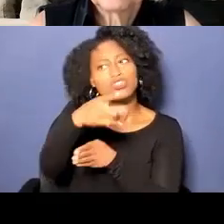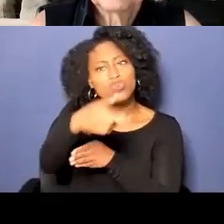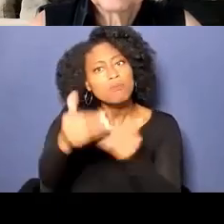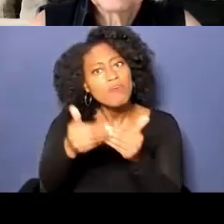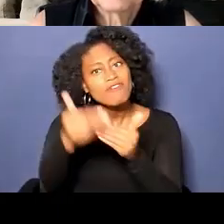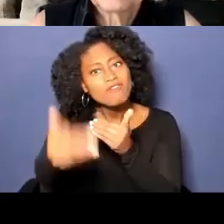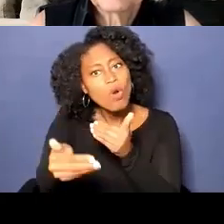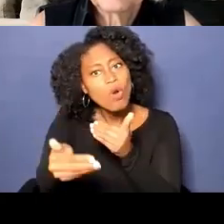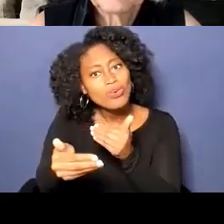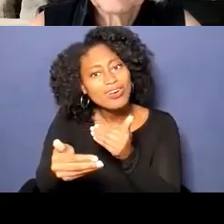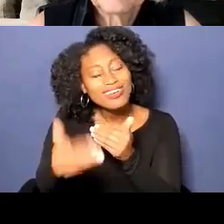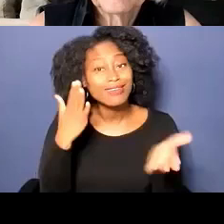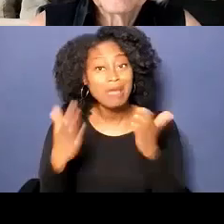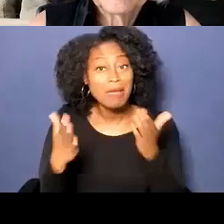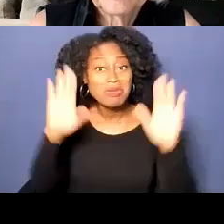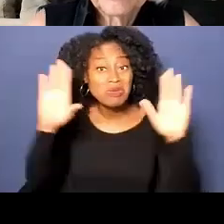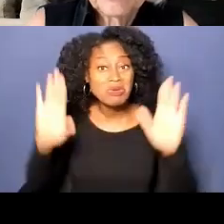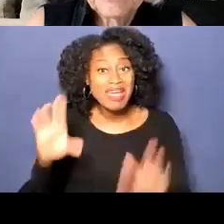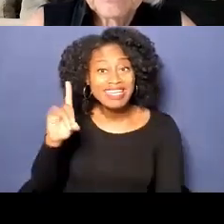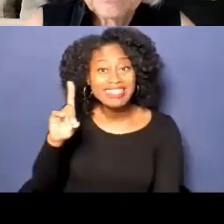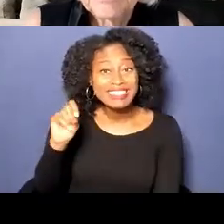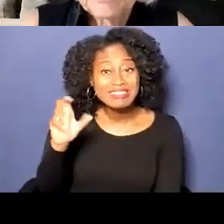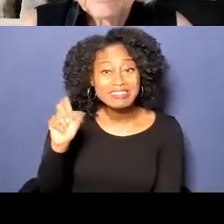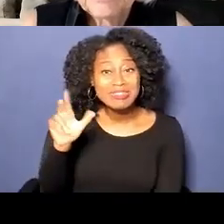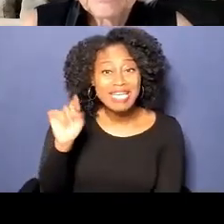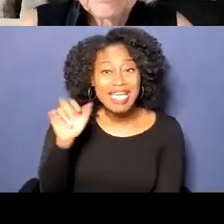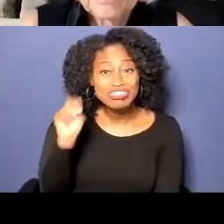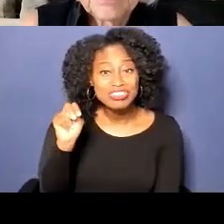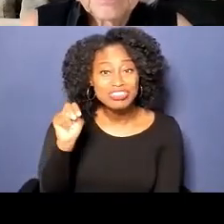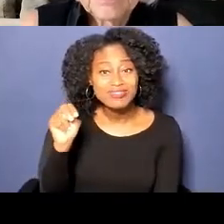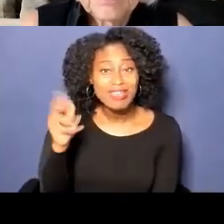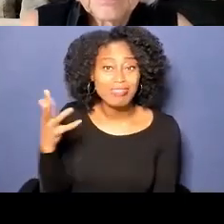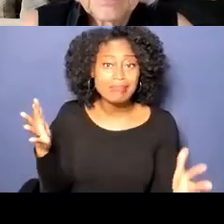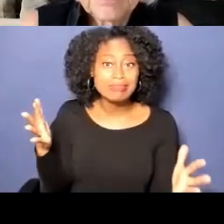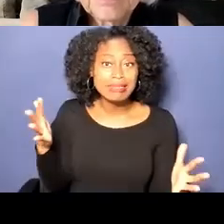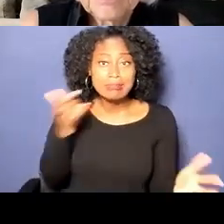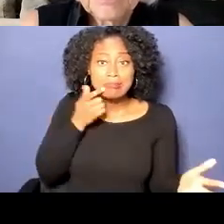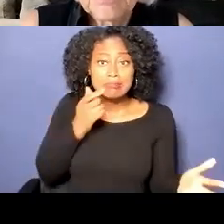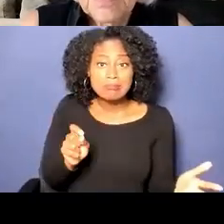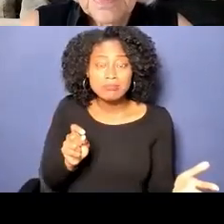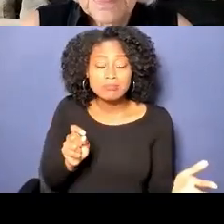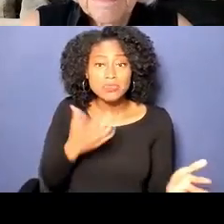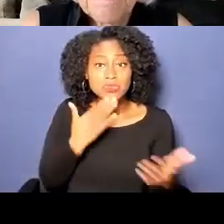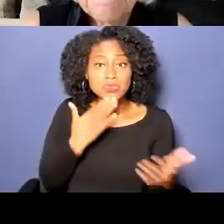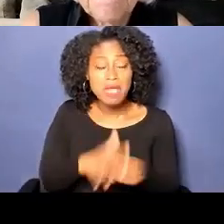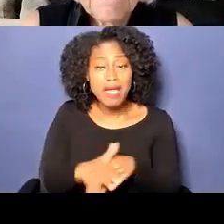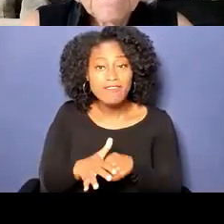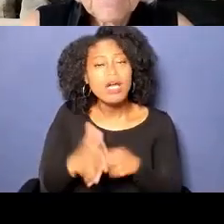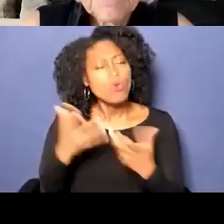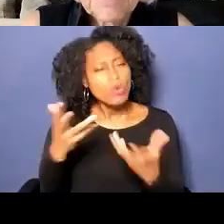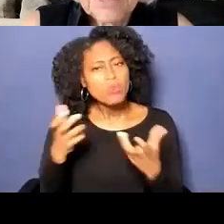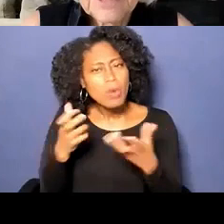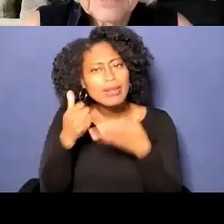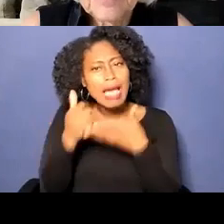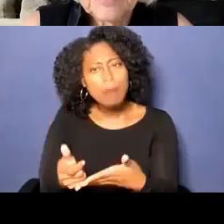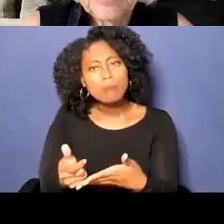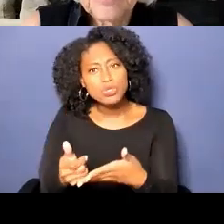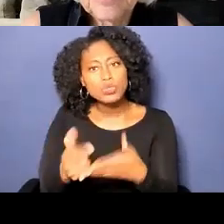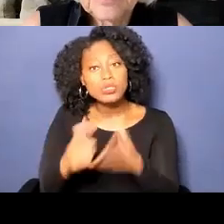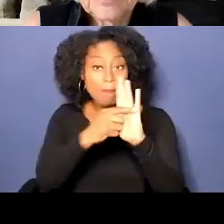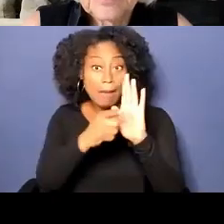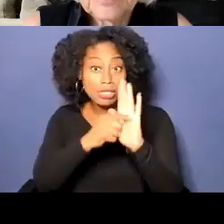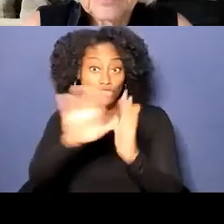that just might have been a great dissertation. We certainly want to work with you on disseminating your work